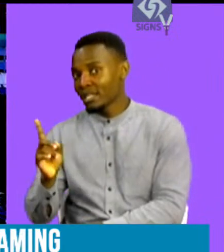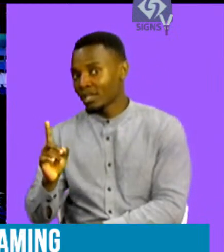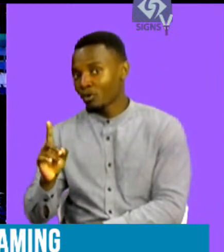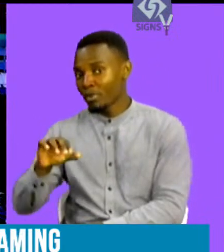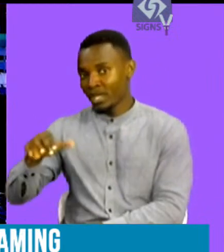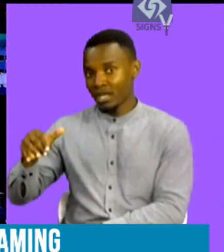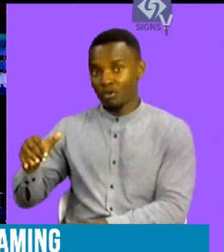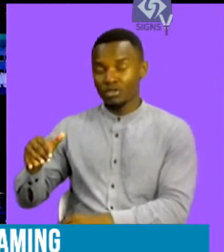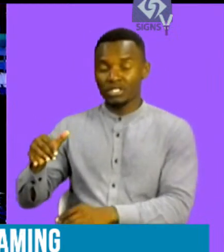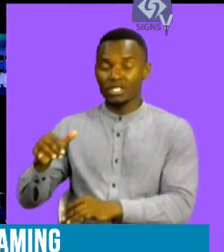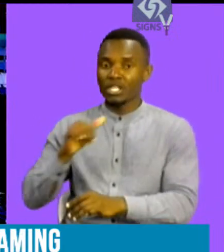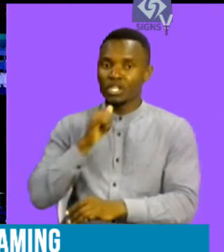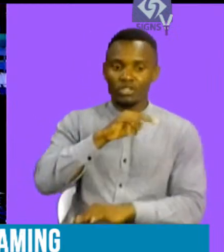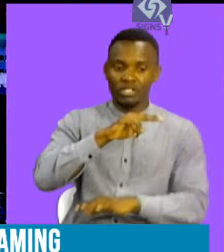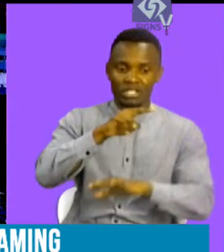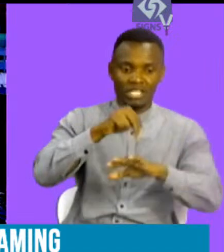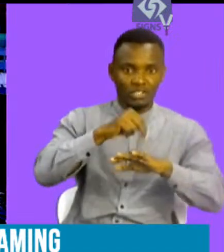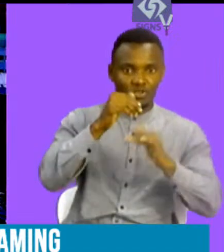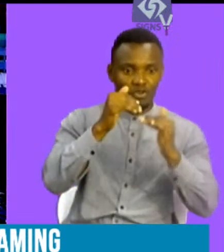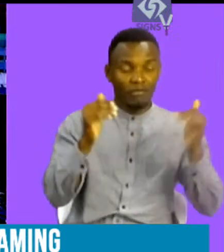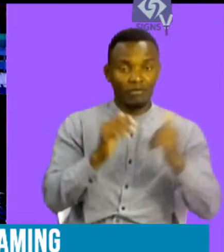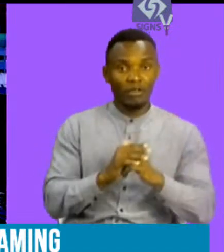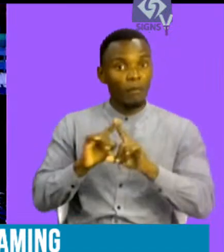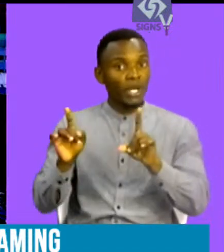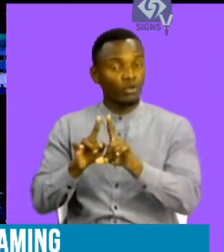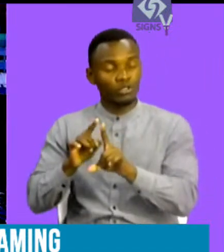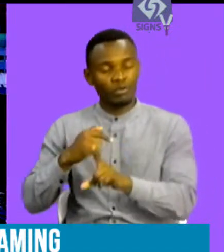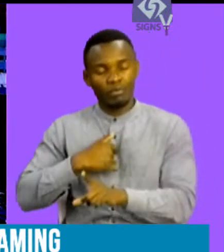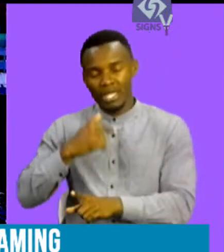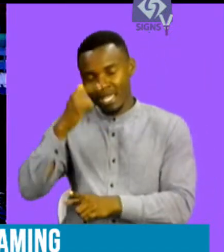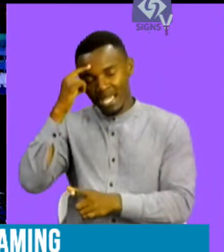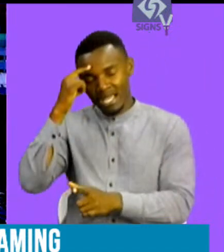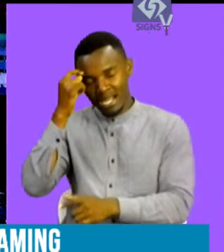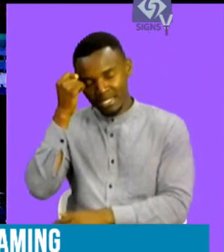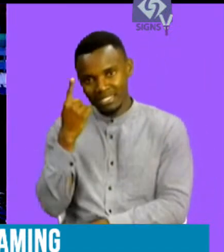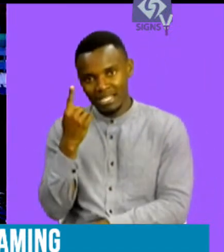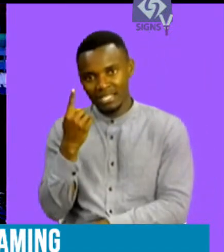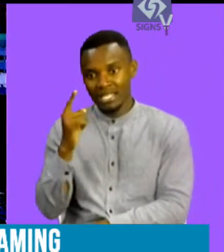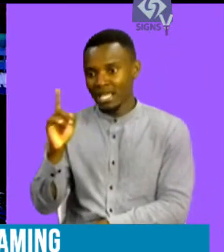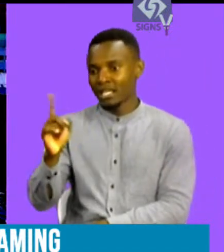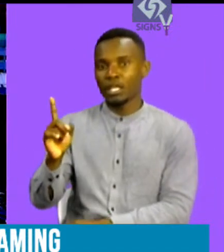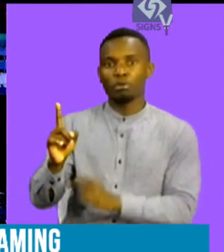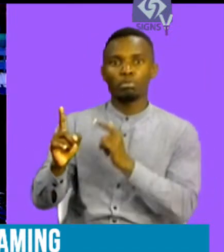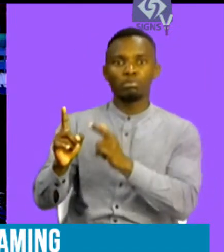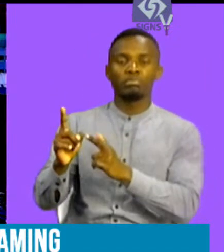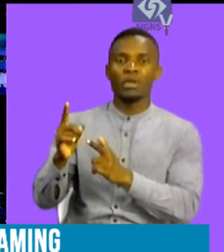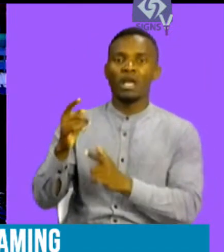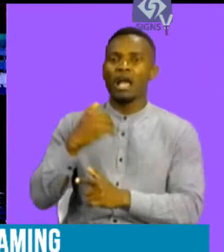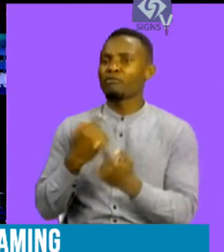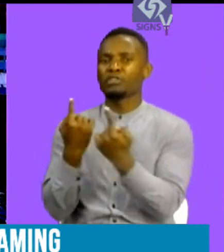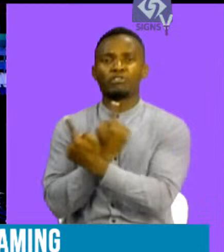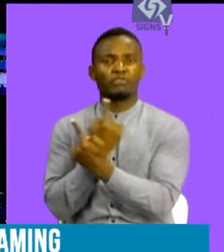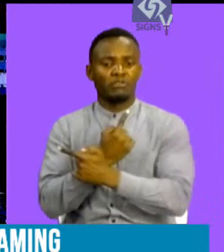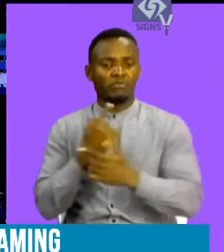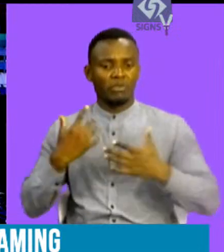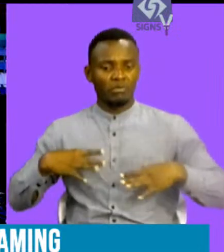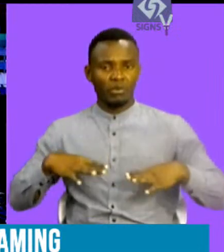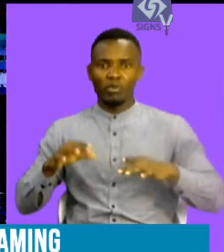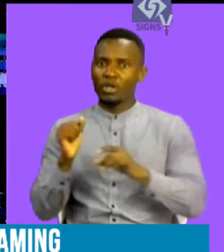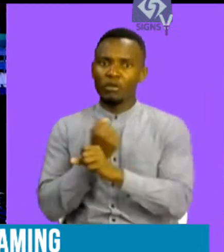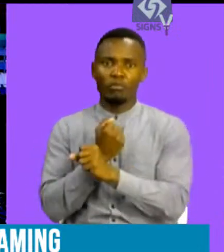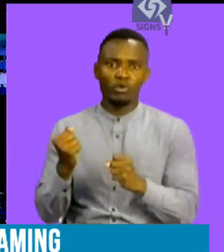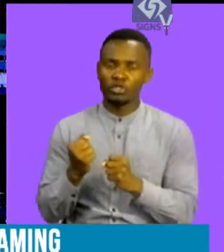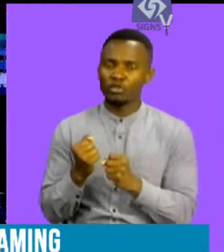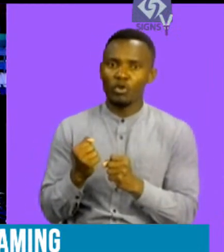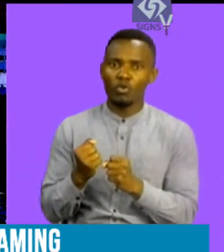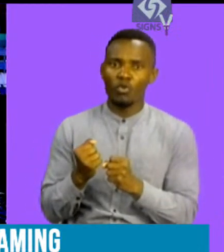level? But though I would understand that Nairobi is a cosmopolitan sort of county, you can't deal with Nairobi alone, and you're not